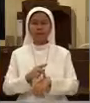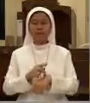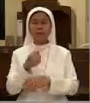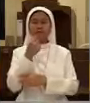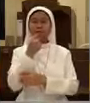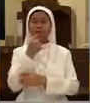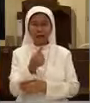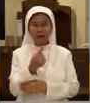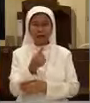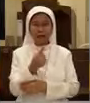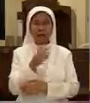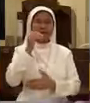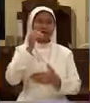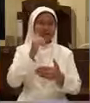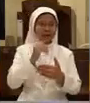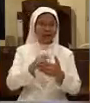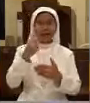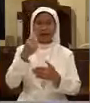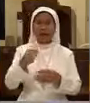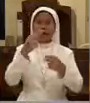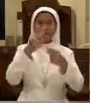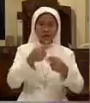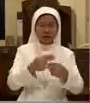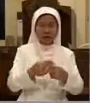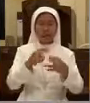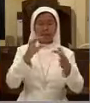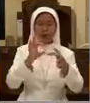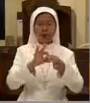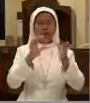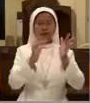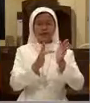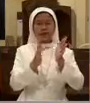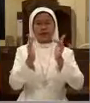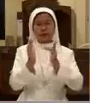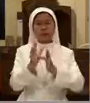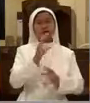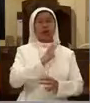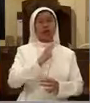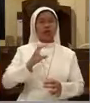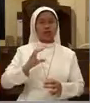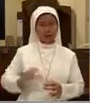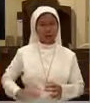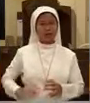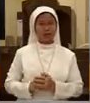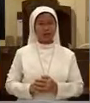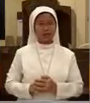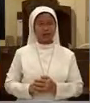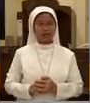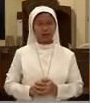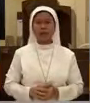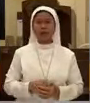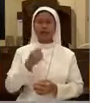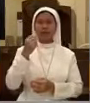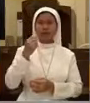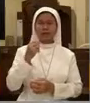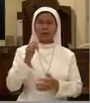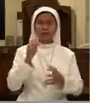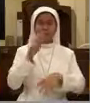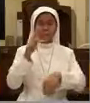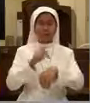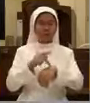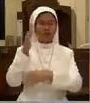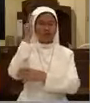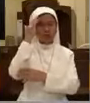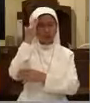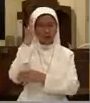says, "In the name of Jesus Christ." He recognizes that